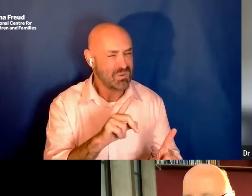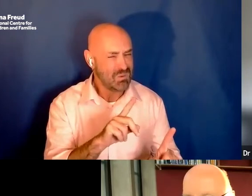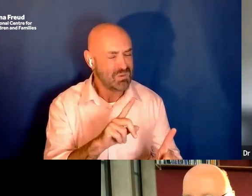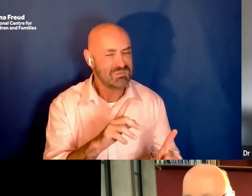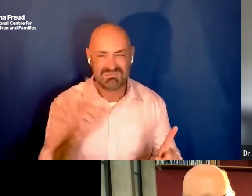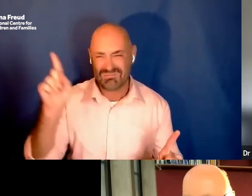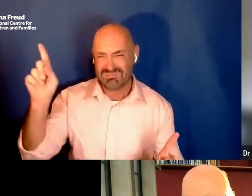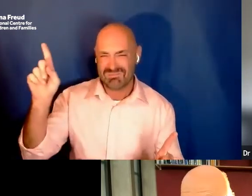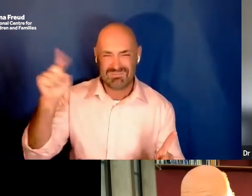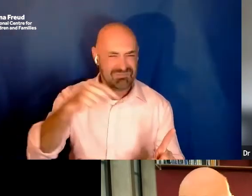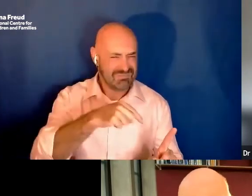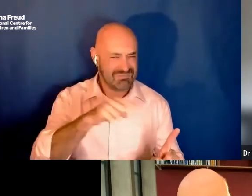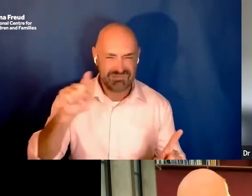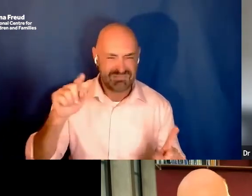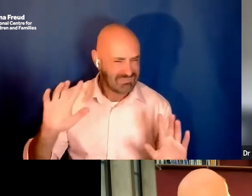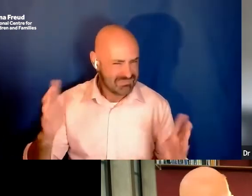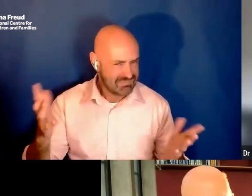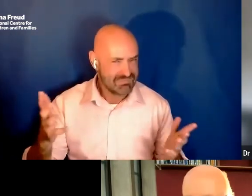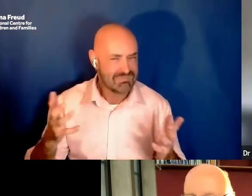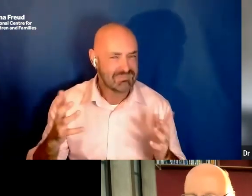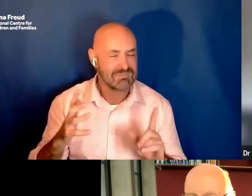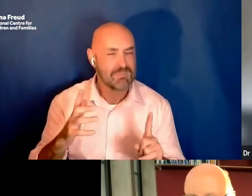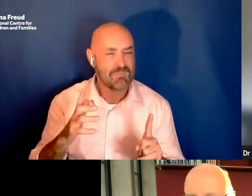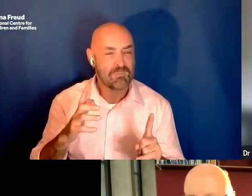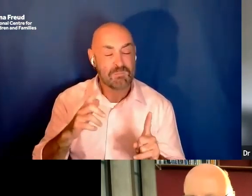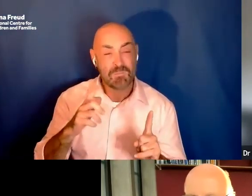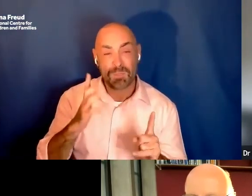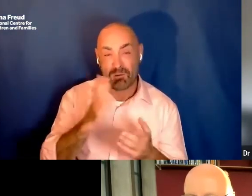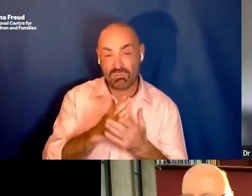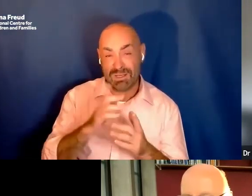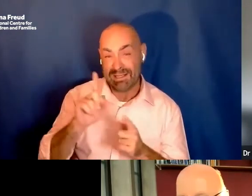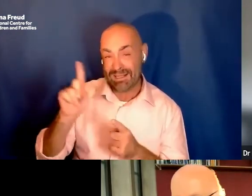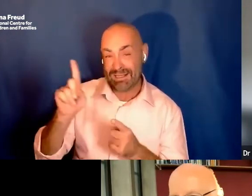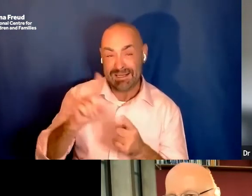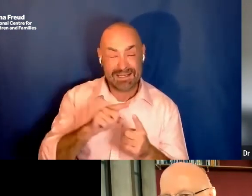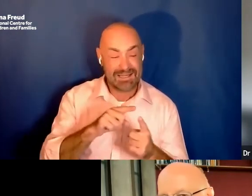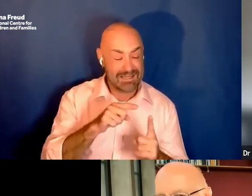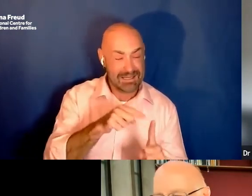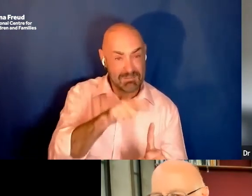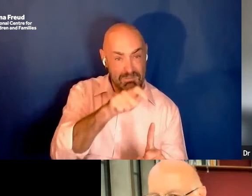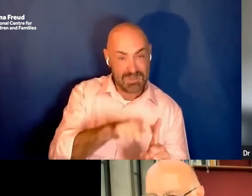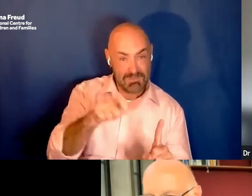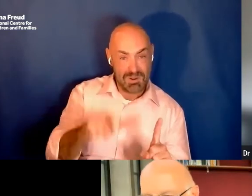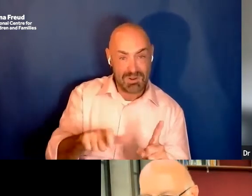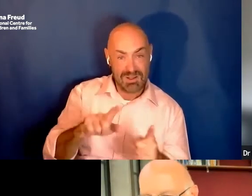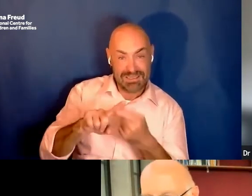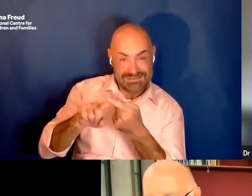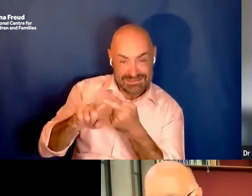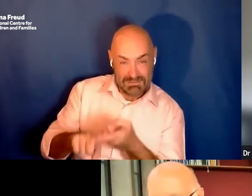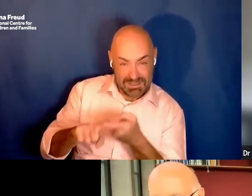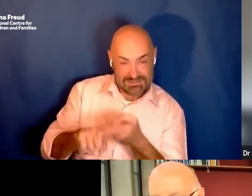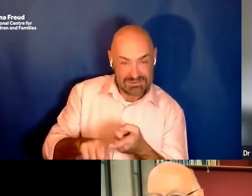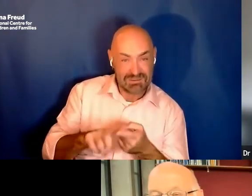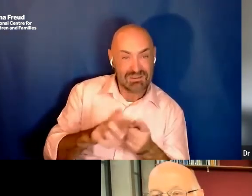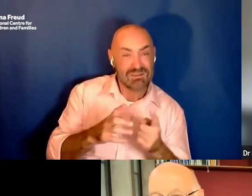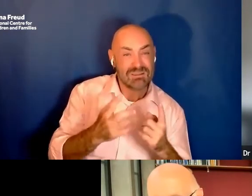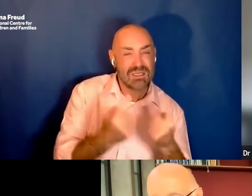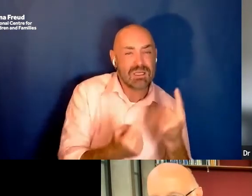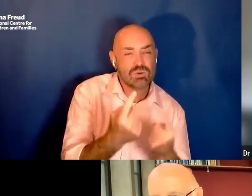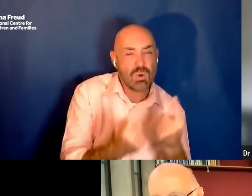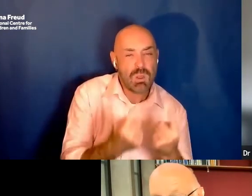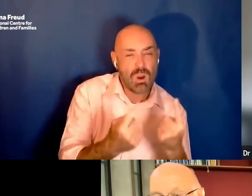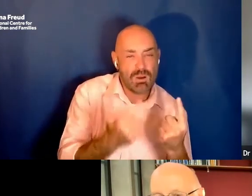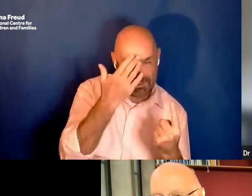particularly the interdependence that we have in maintaining each other's mental health,